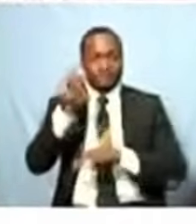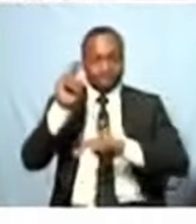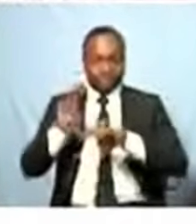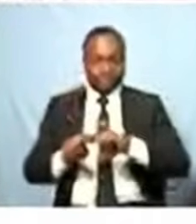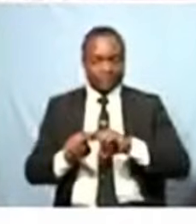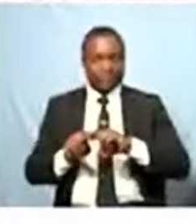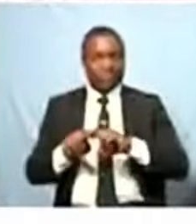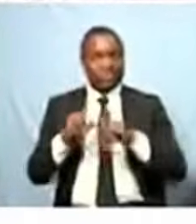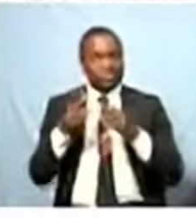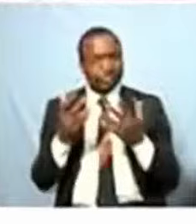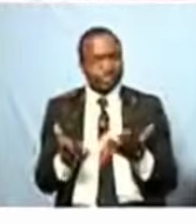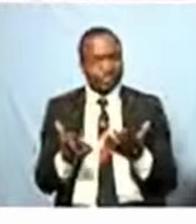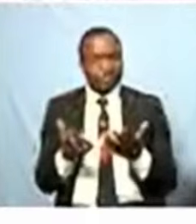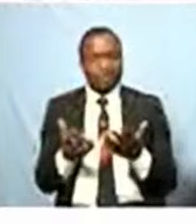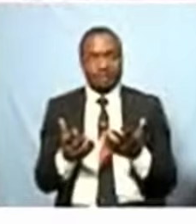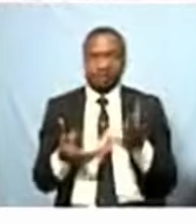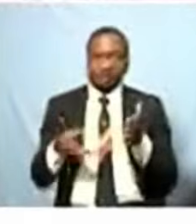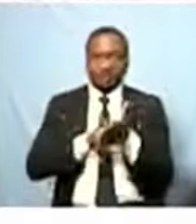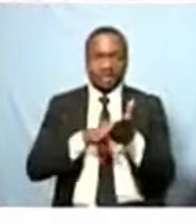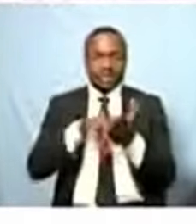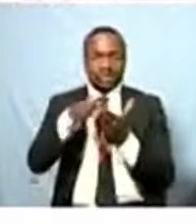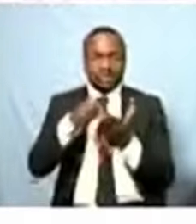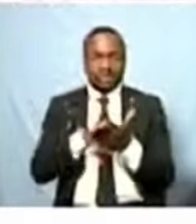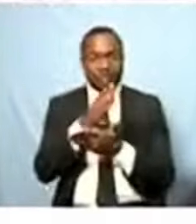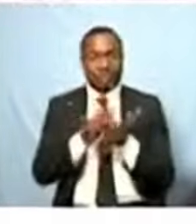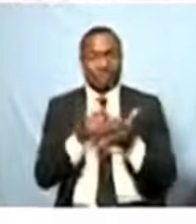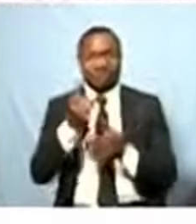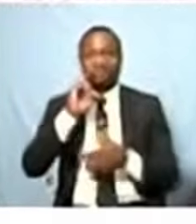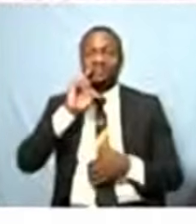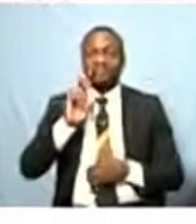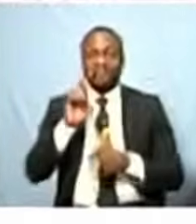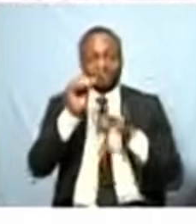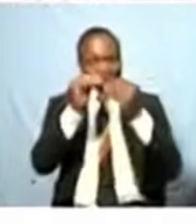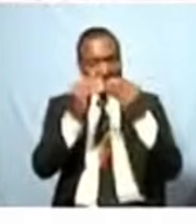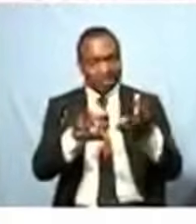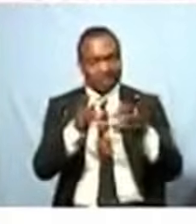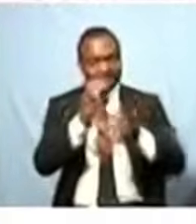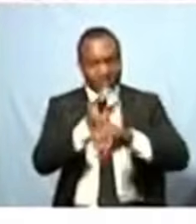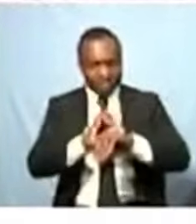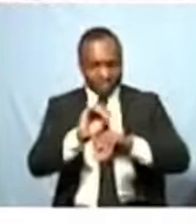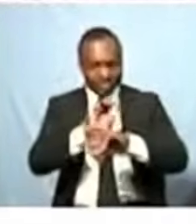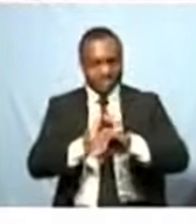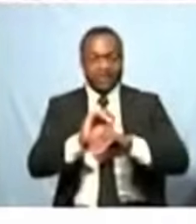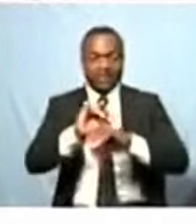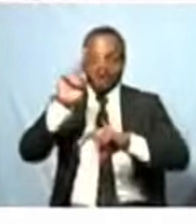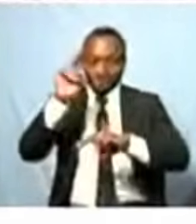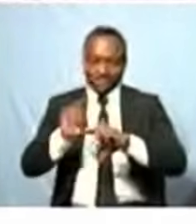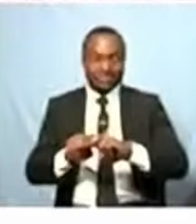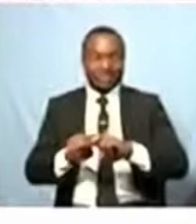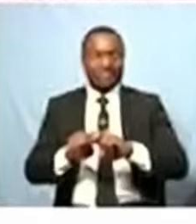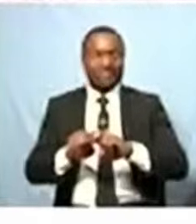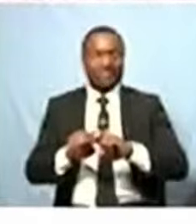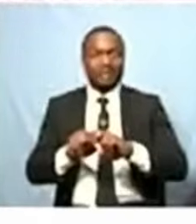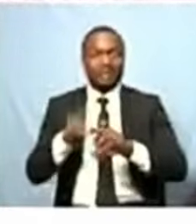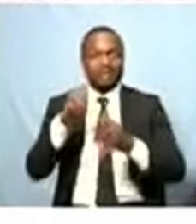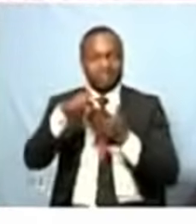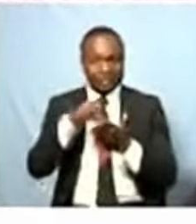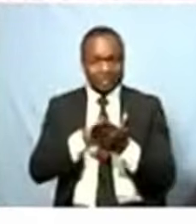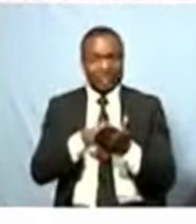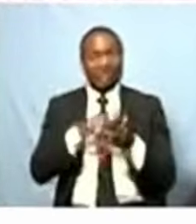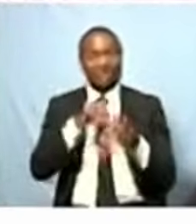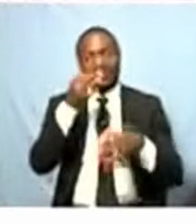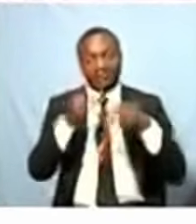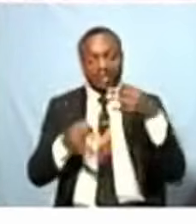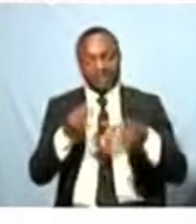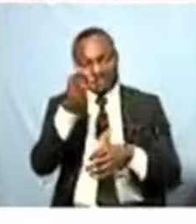sitting, or it's a repeat exam, someone must be given that opportunity to sit for the examination as long